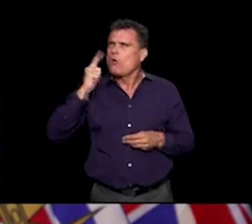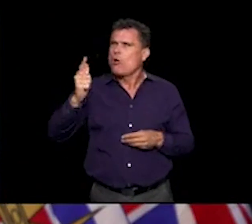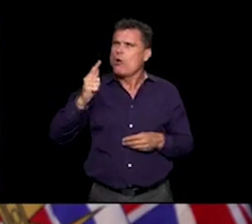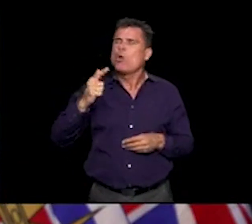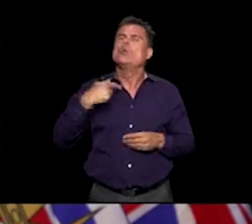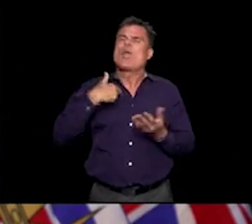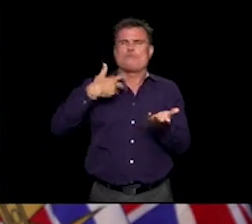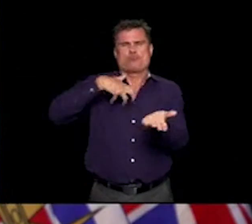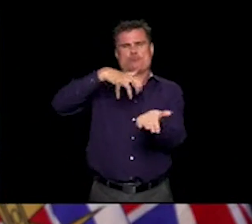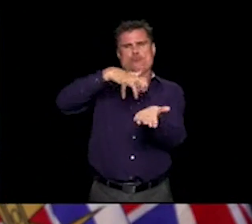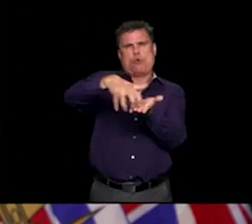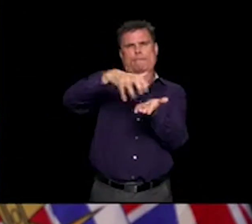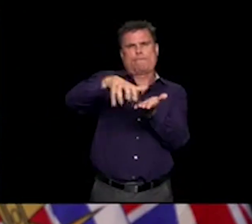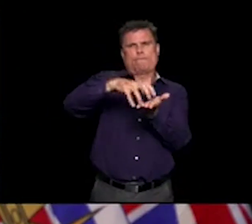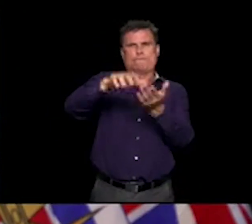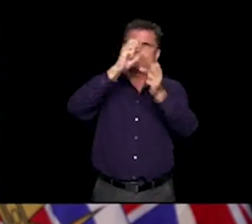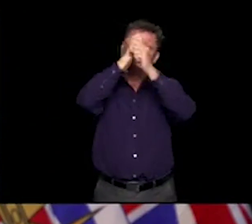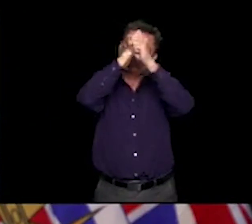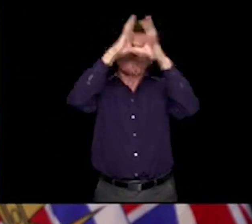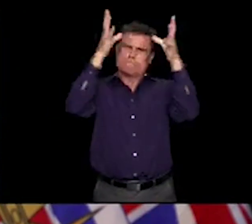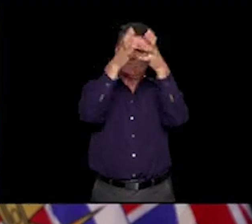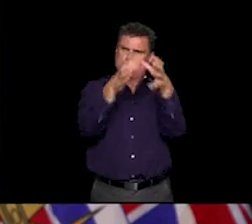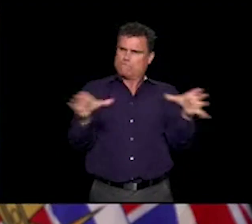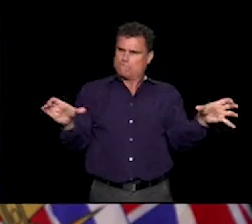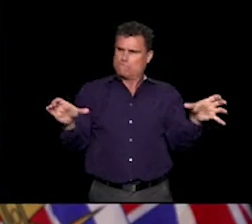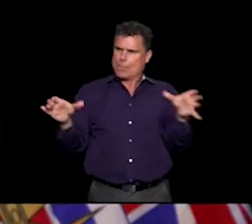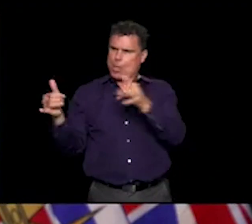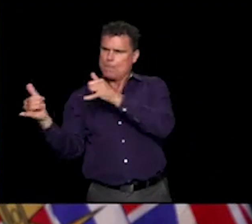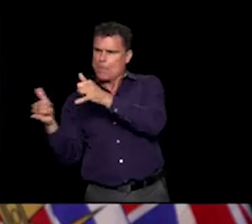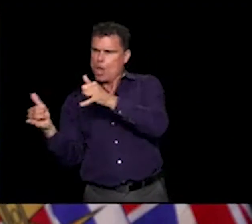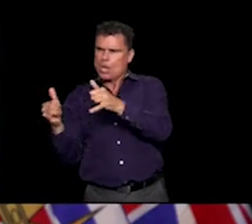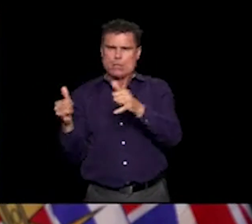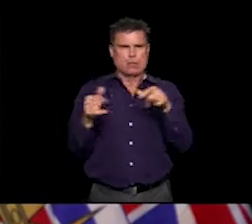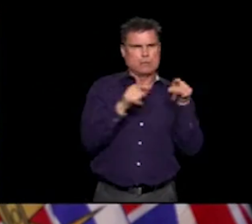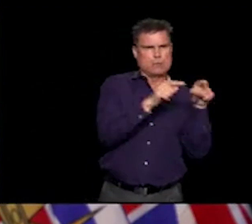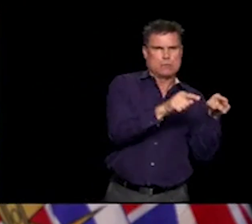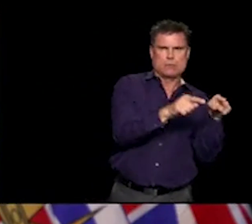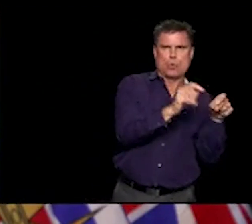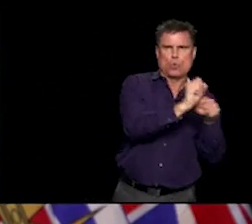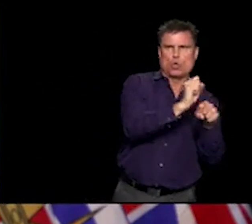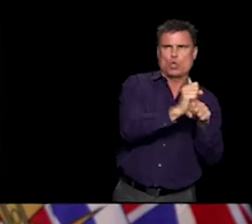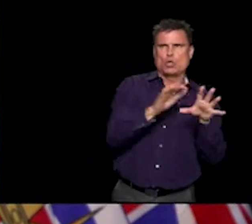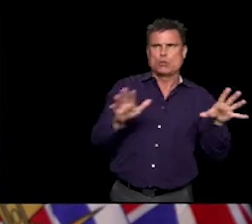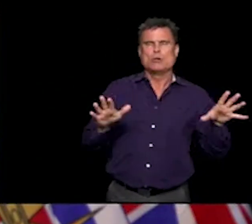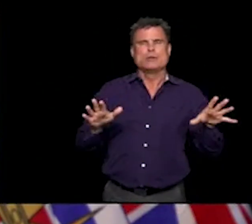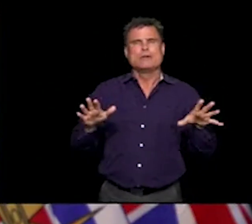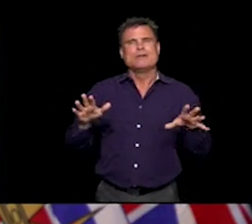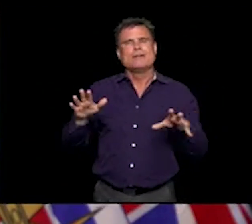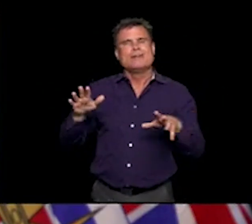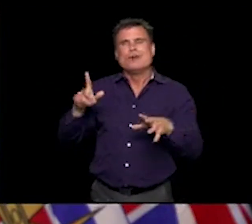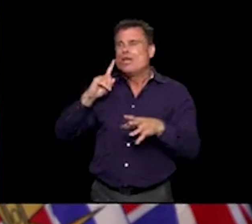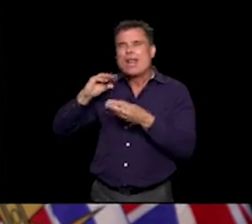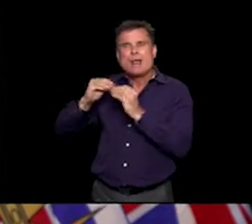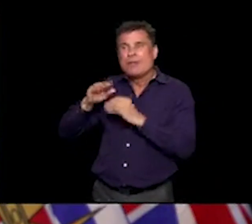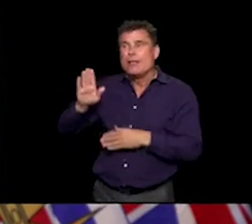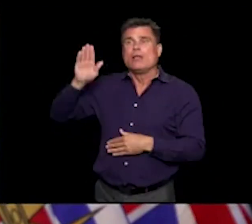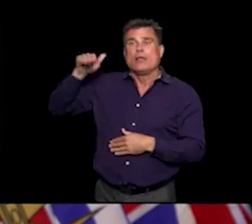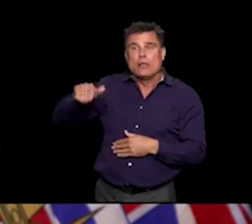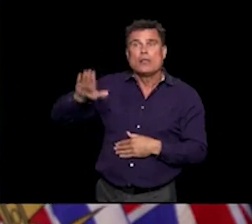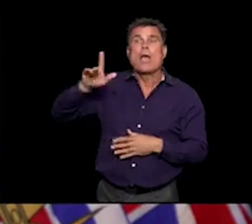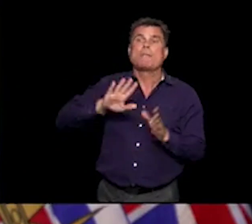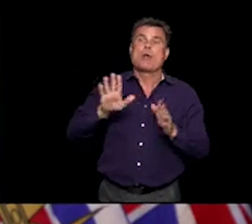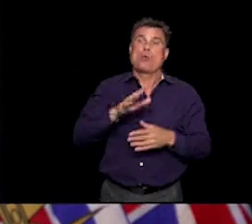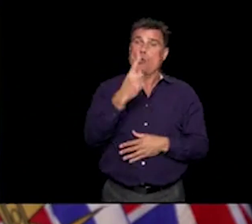I do have a rough breakdown, and it varies, and it varies over time, and it varies by health authority. So, for about